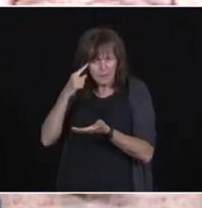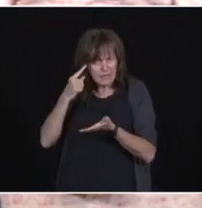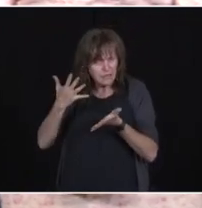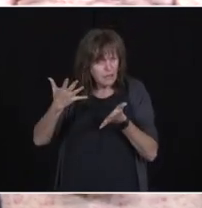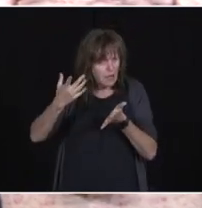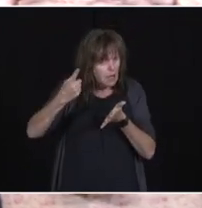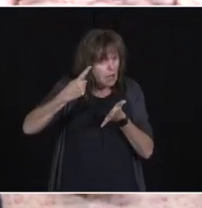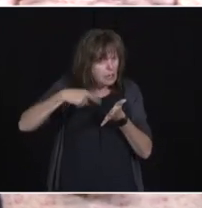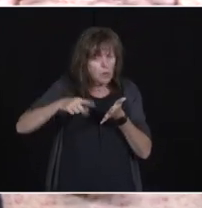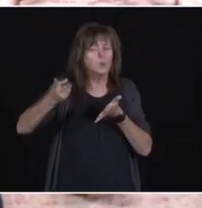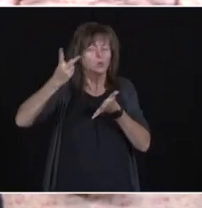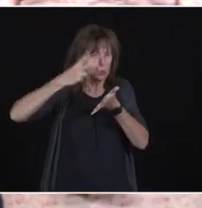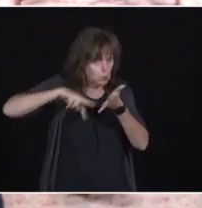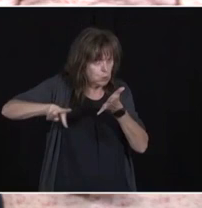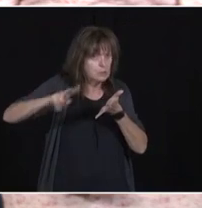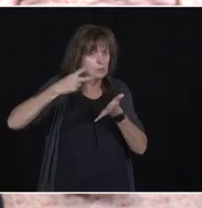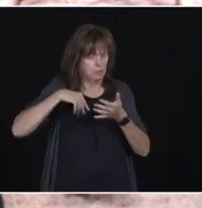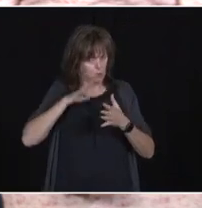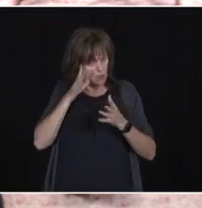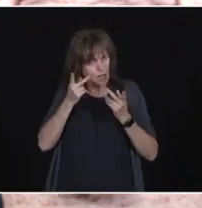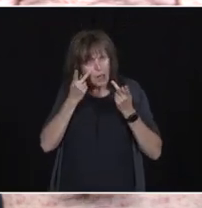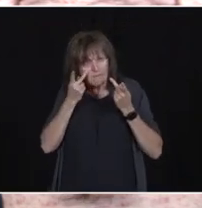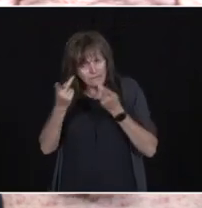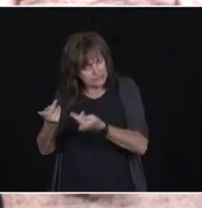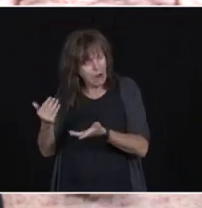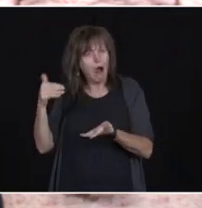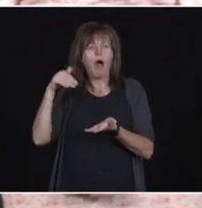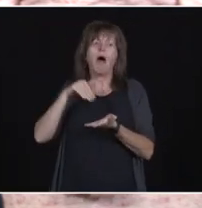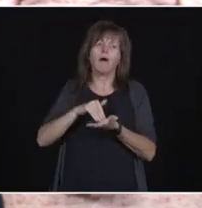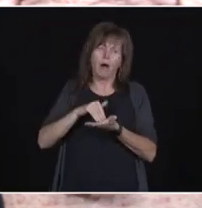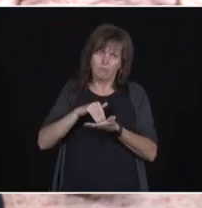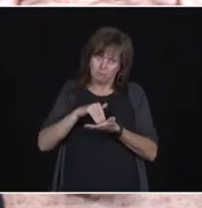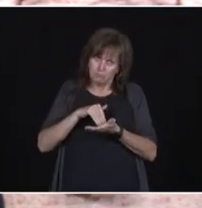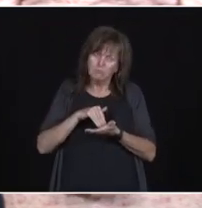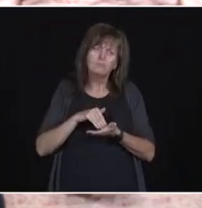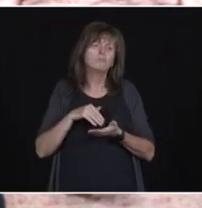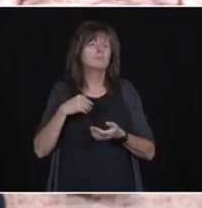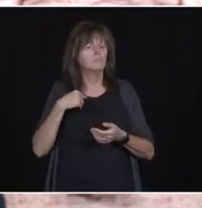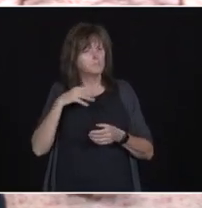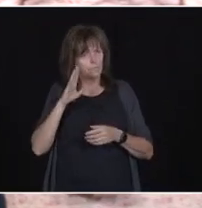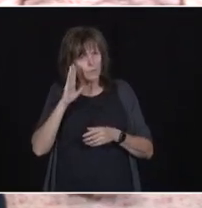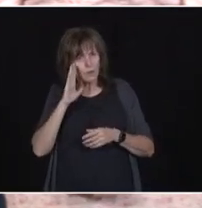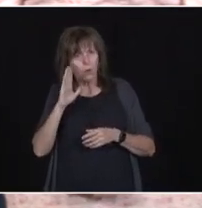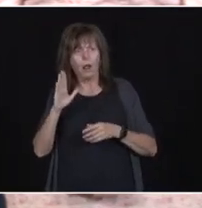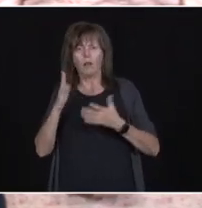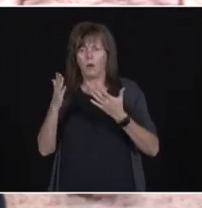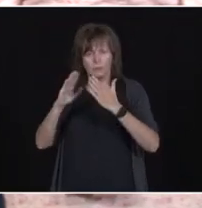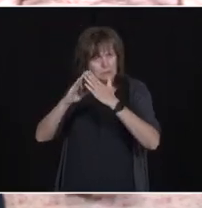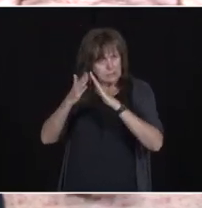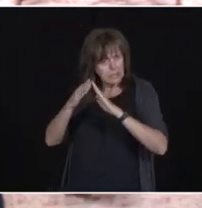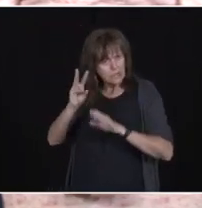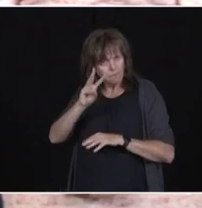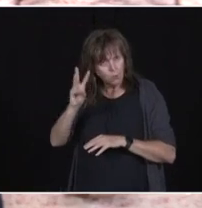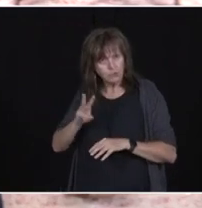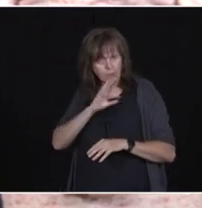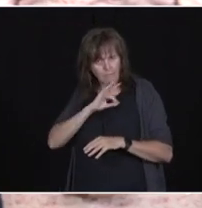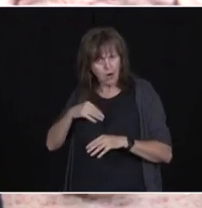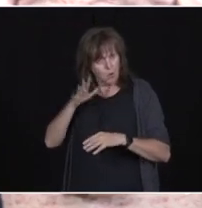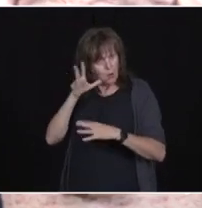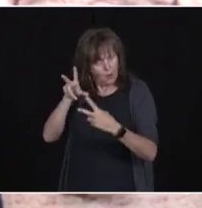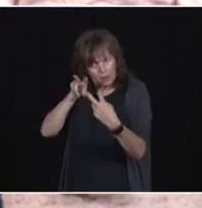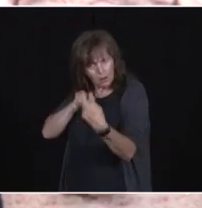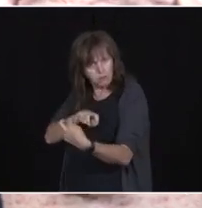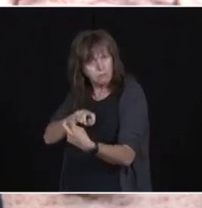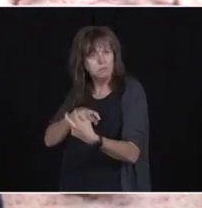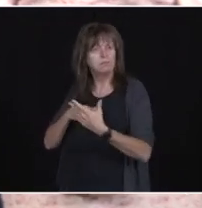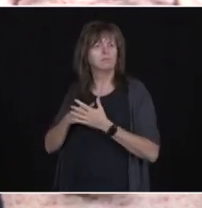2 weeks? 2 weeks I'll be down there, and I'll be going into Windsor and meeting the great mayor down there and dropping by Essex one